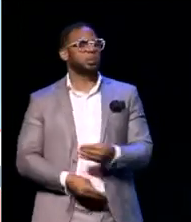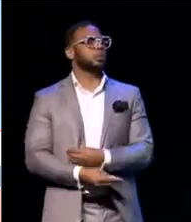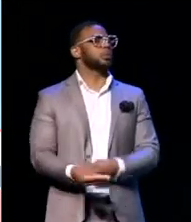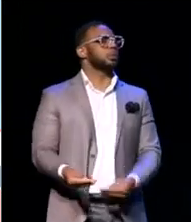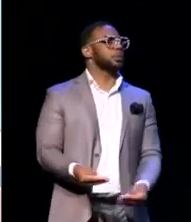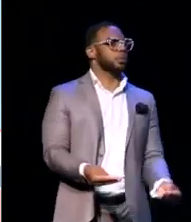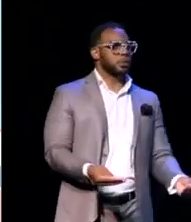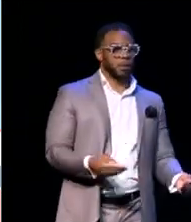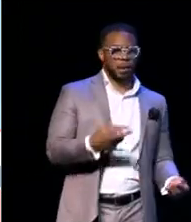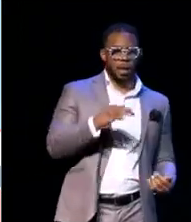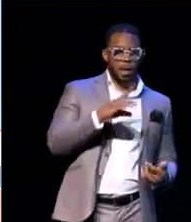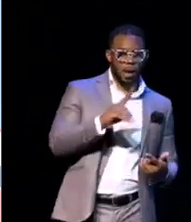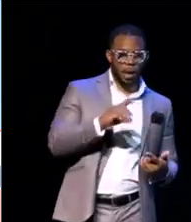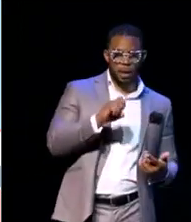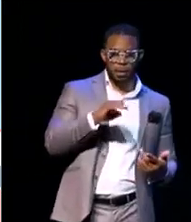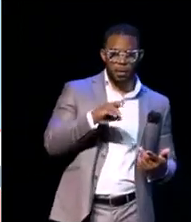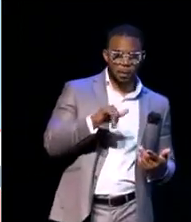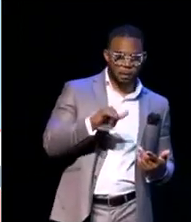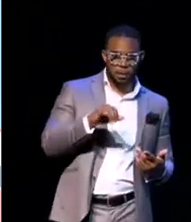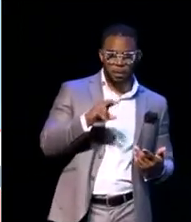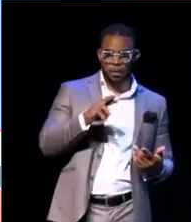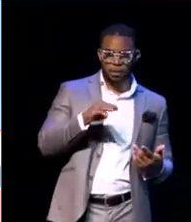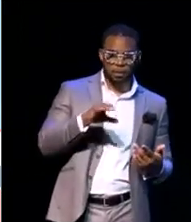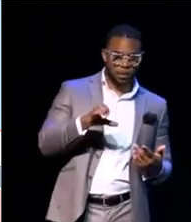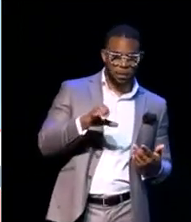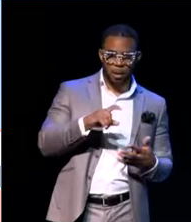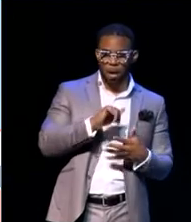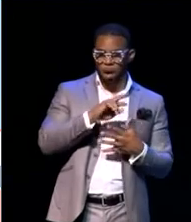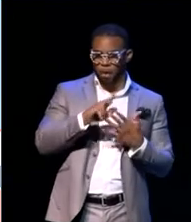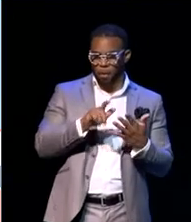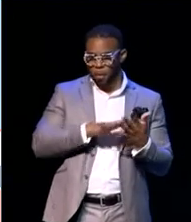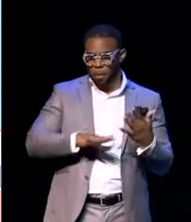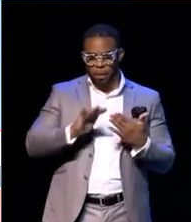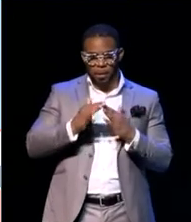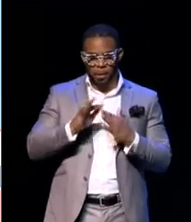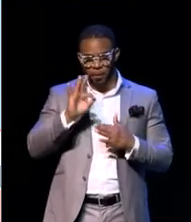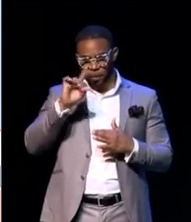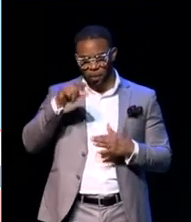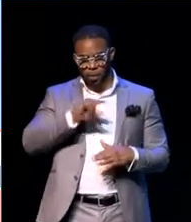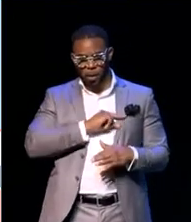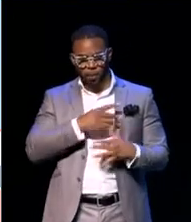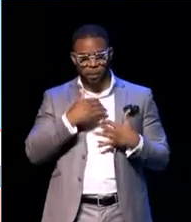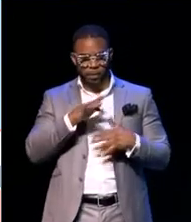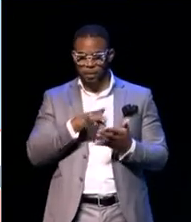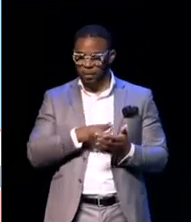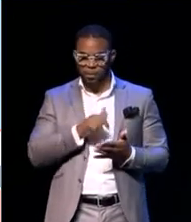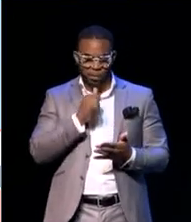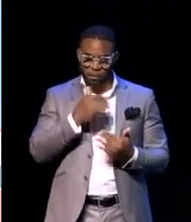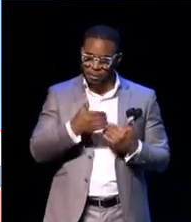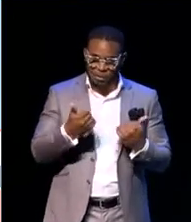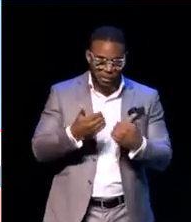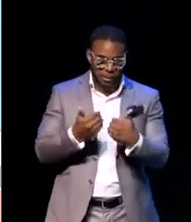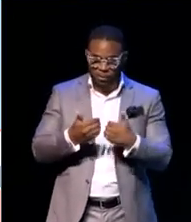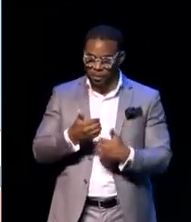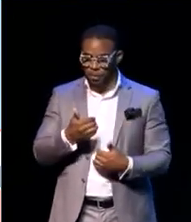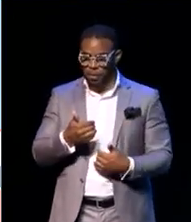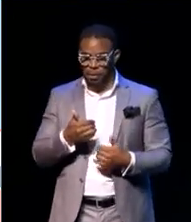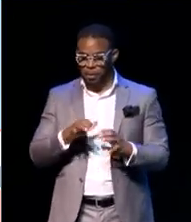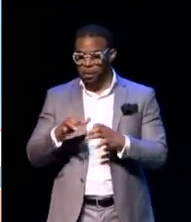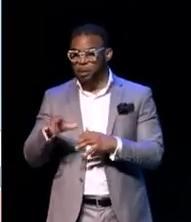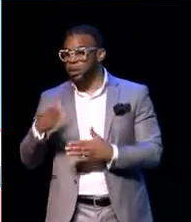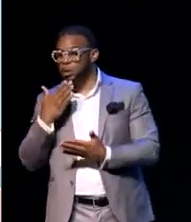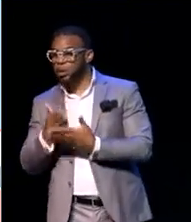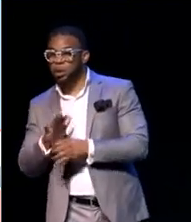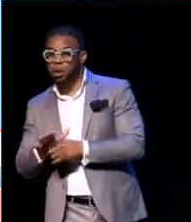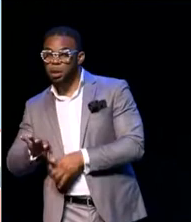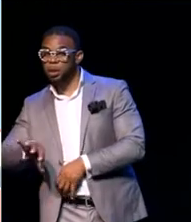and Sibley and UMC and all of the pharmacies around town and our federally qualified health centers. We don't separate batches to say these are